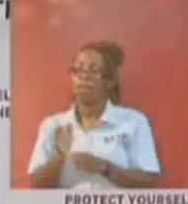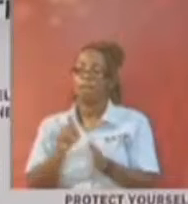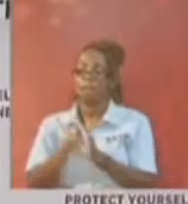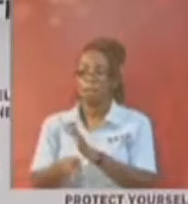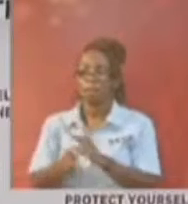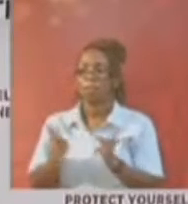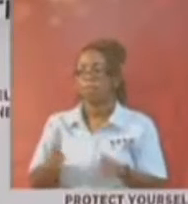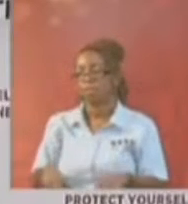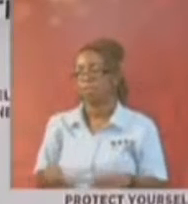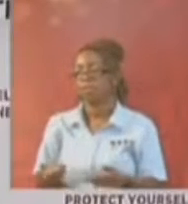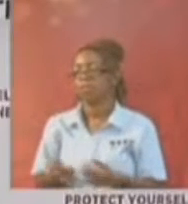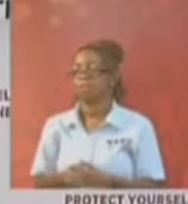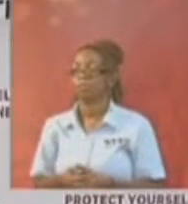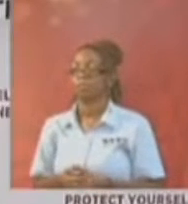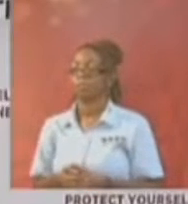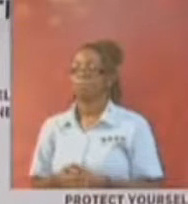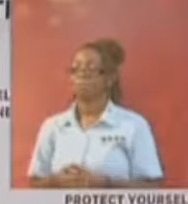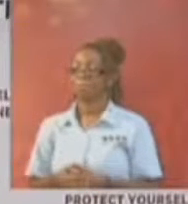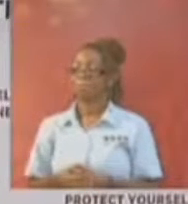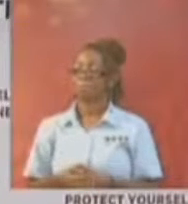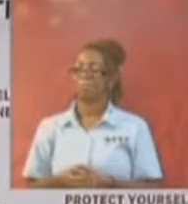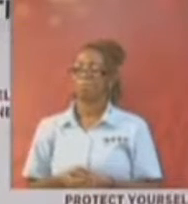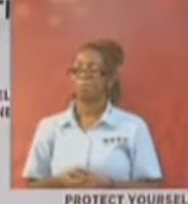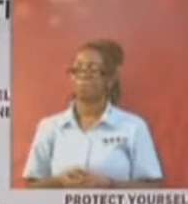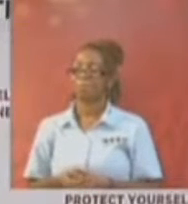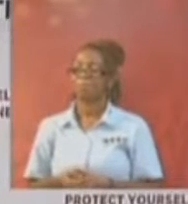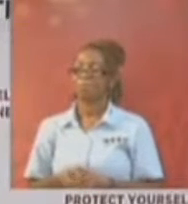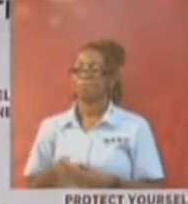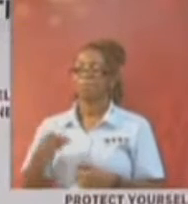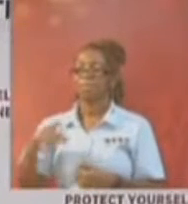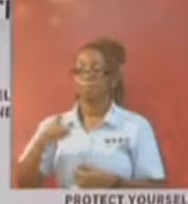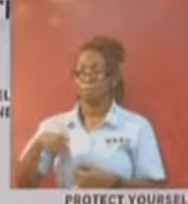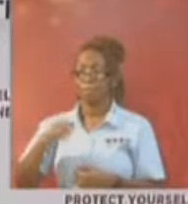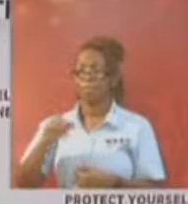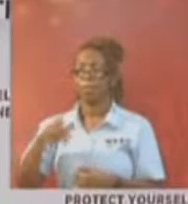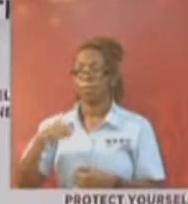Thank you, Dr. Hines. We now go to AZP News.